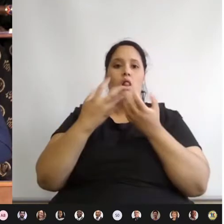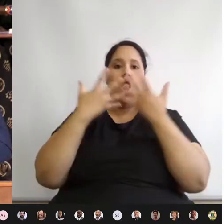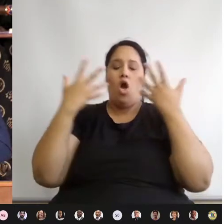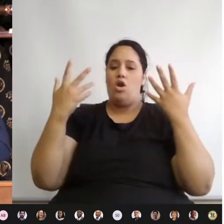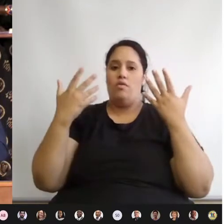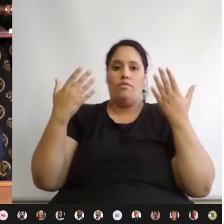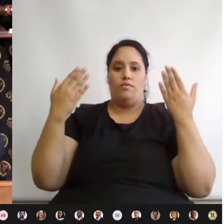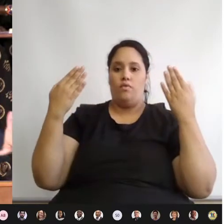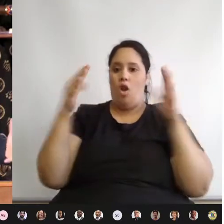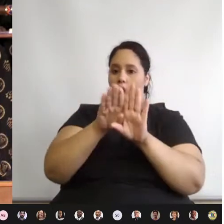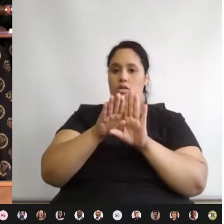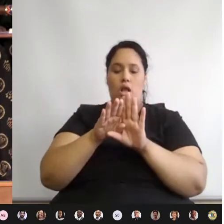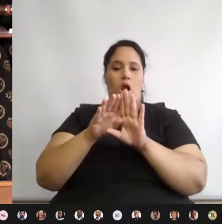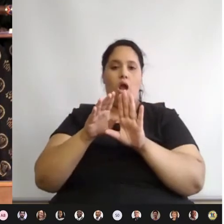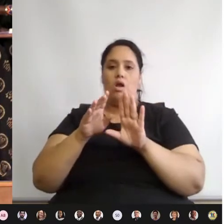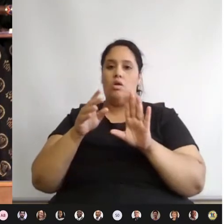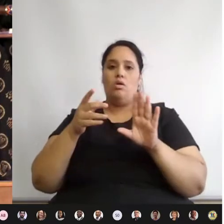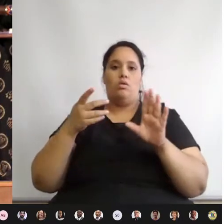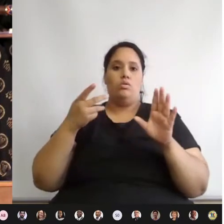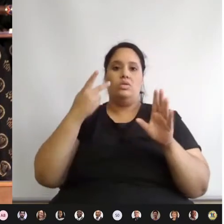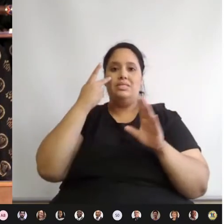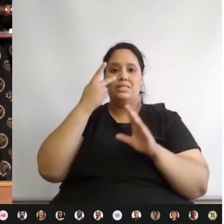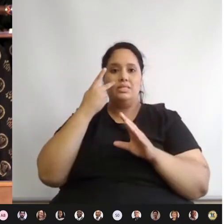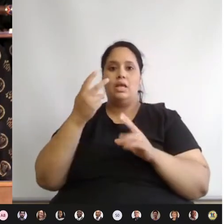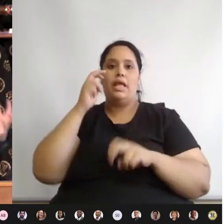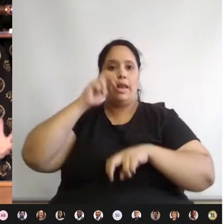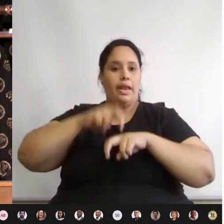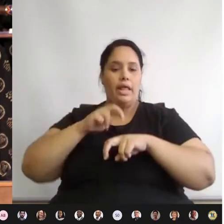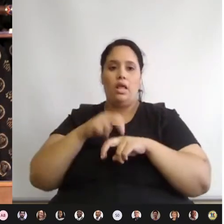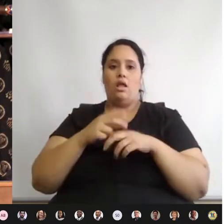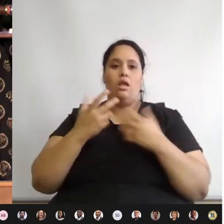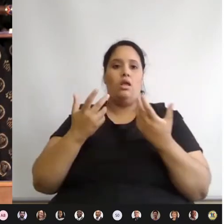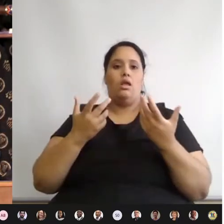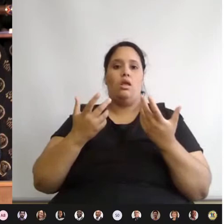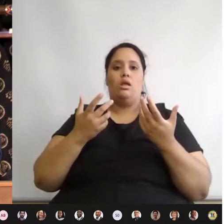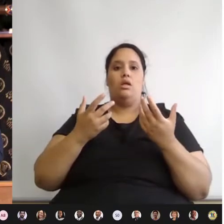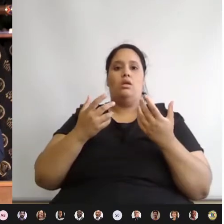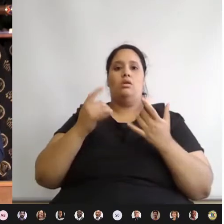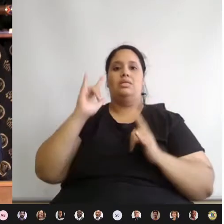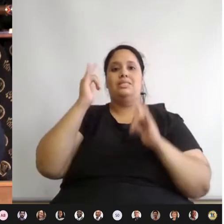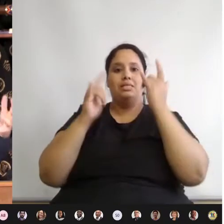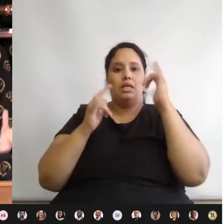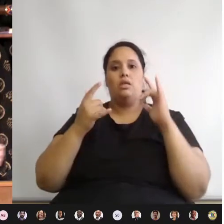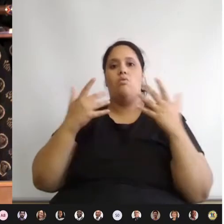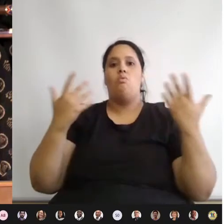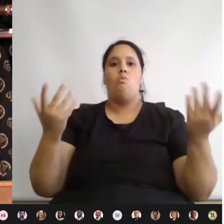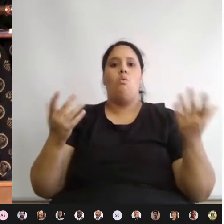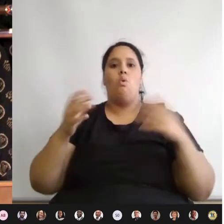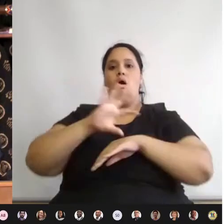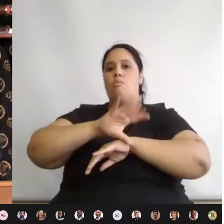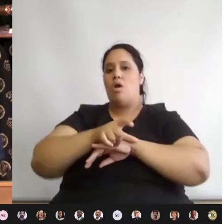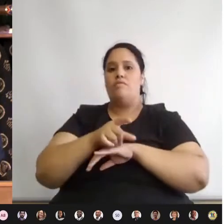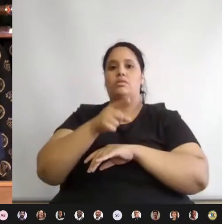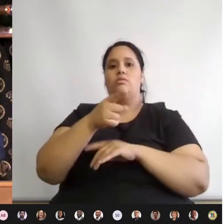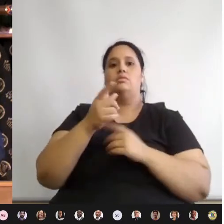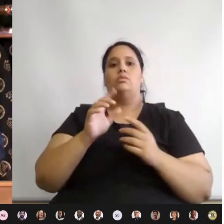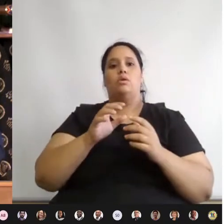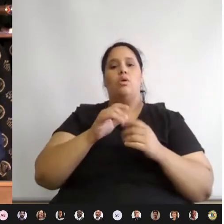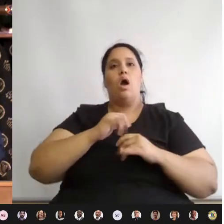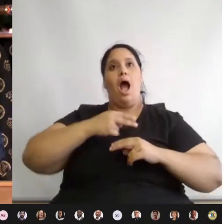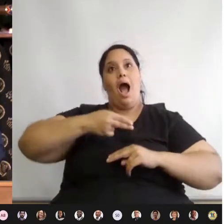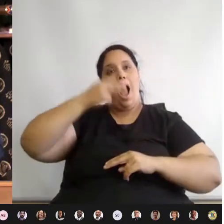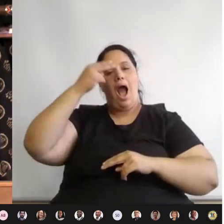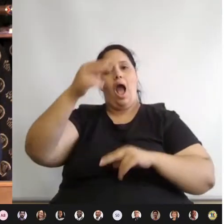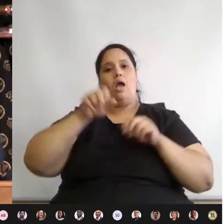lockdowns that we were probably found much more necessary perhaps in our cities or in those provinces where the waves were much higher.